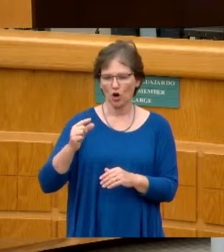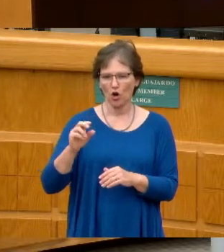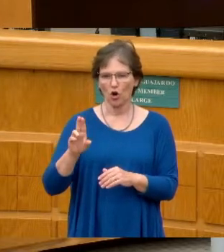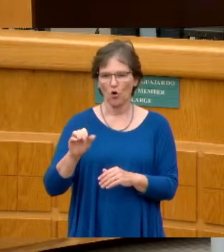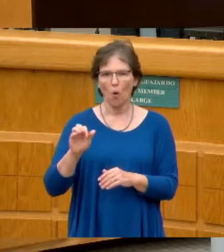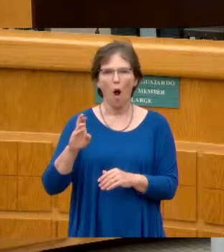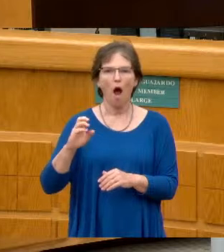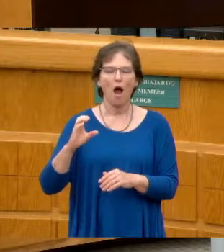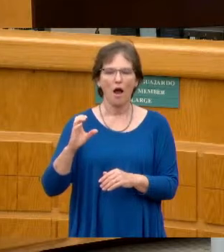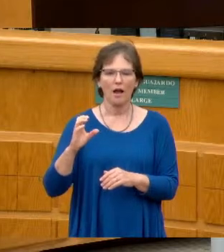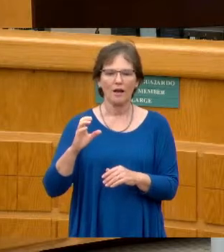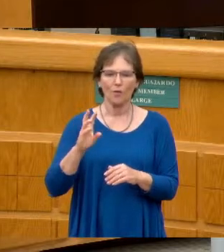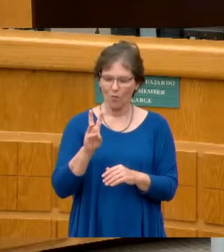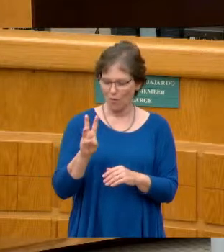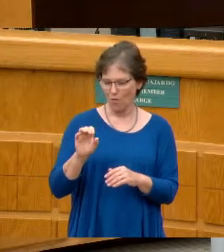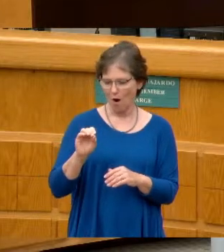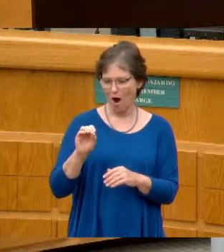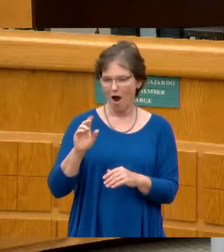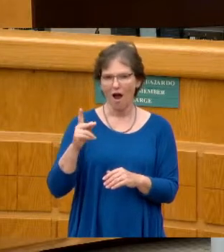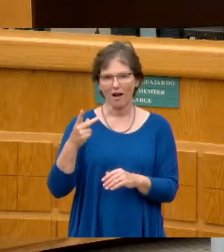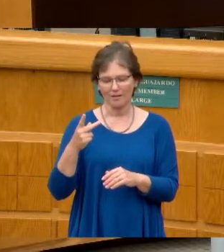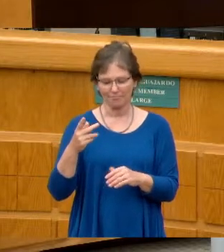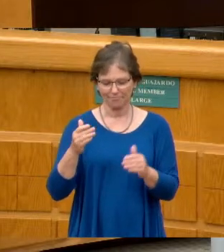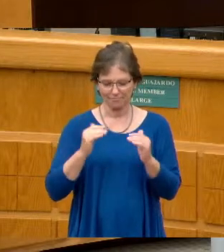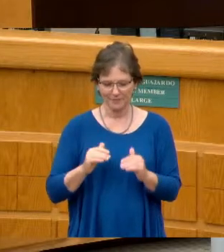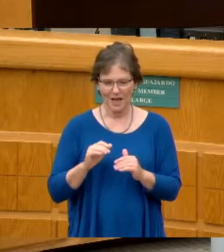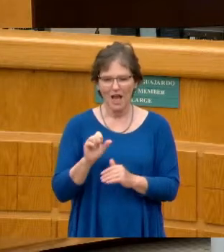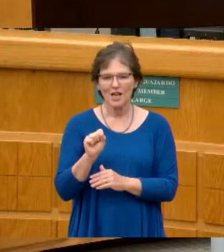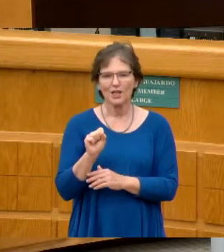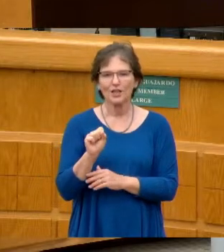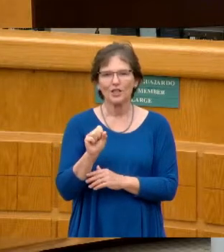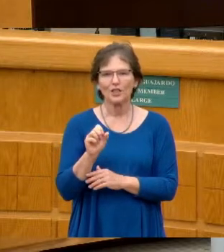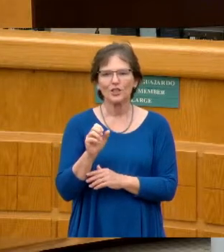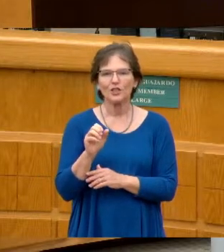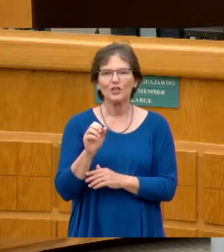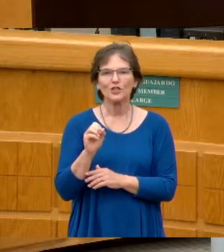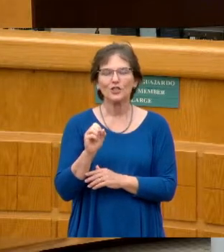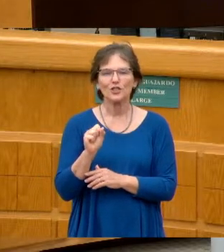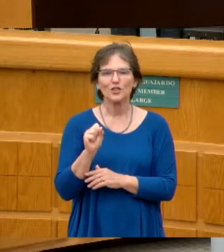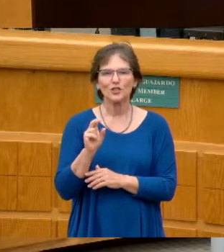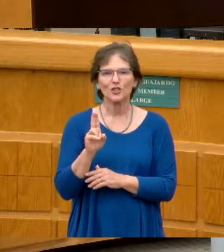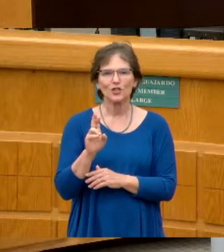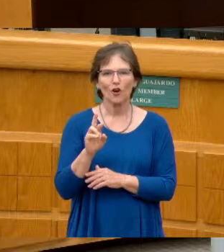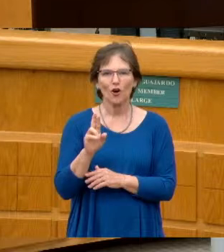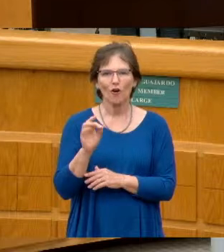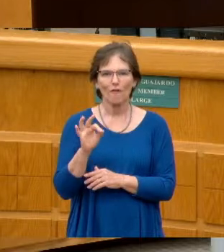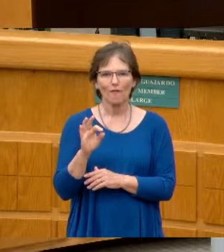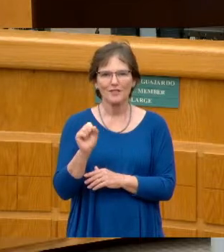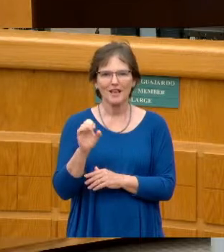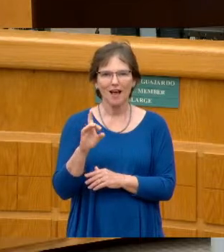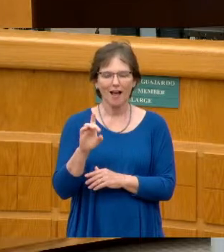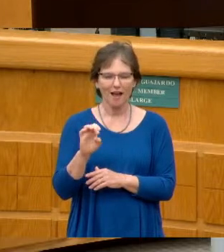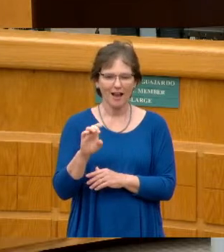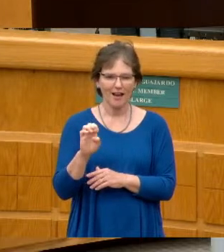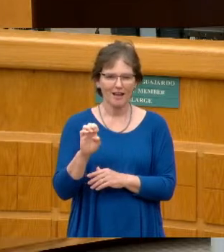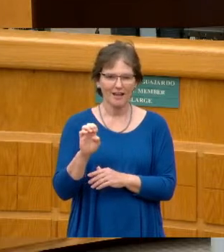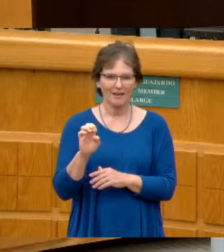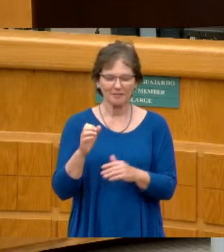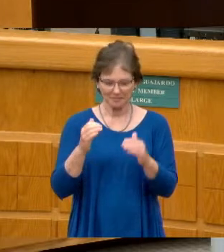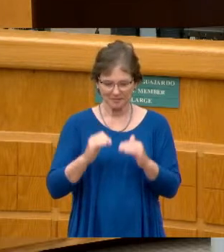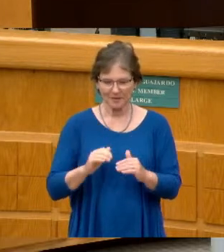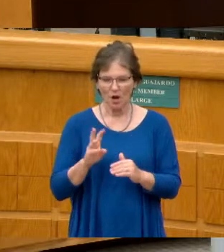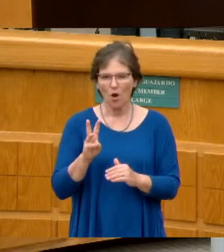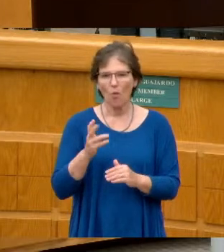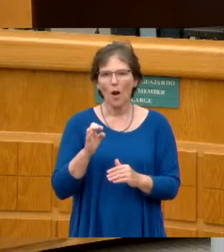Navarro HS/EHS at South Padre Island Drive. Padre Pizzeria on South Padre